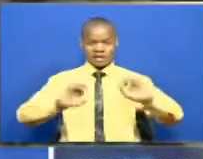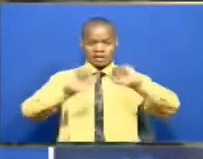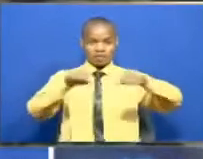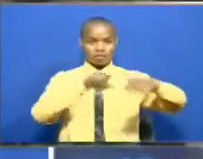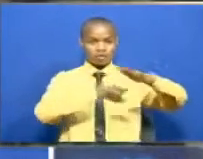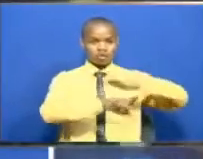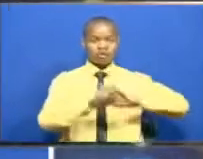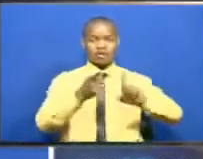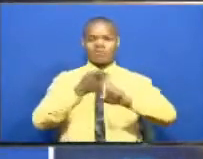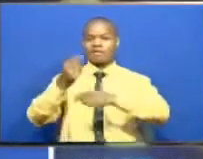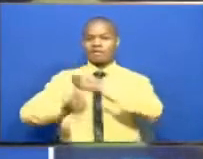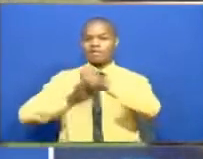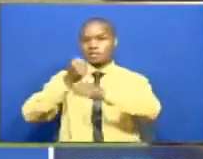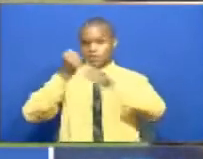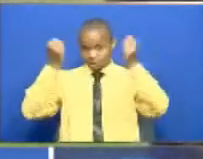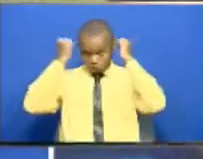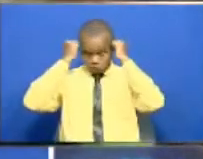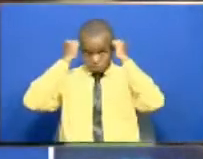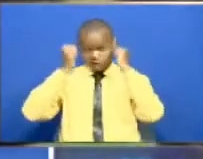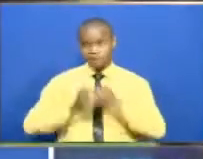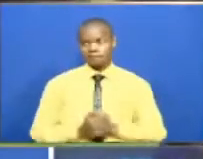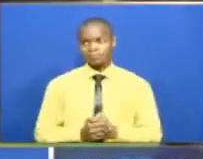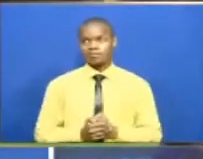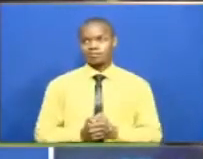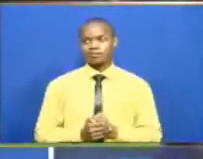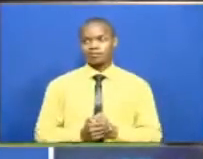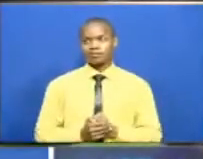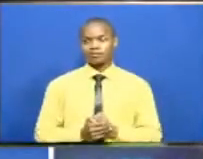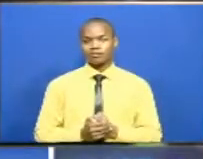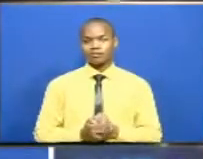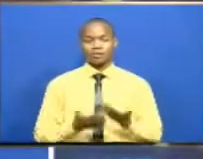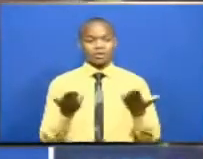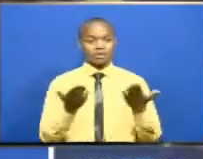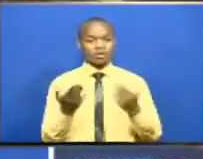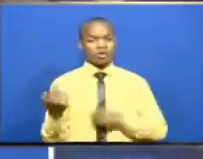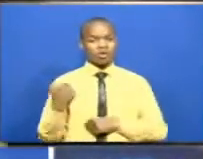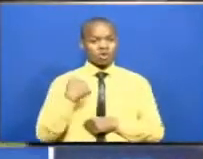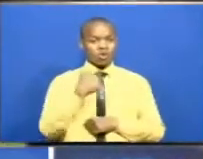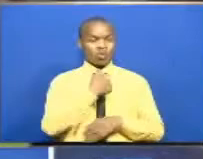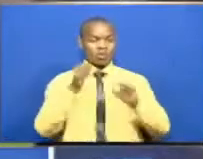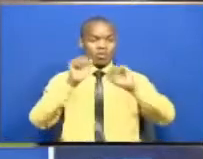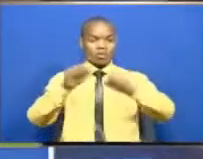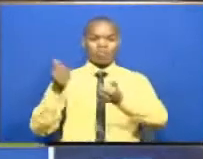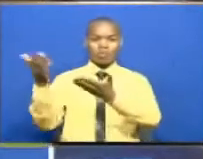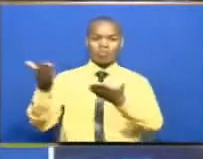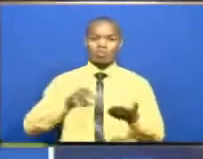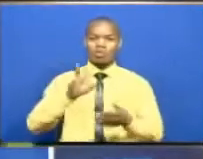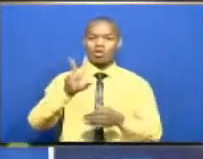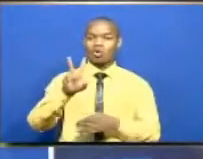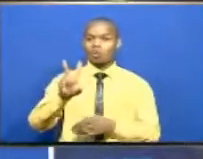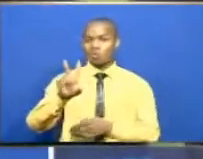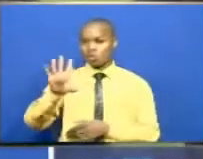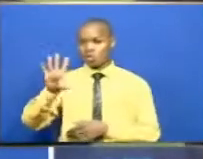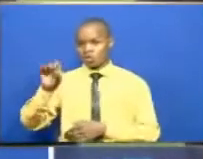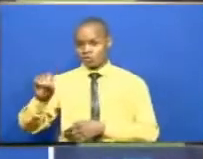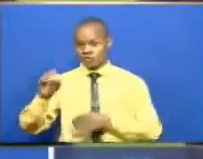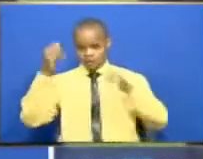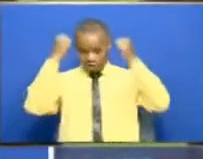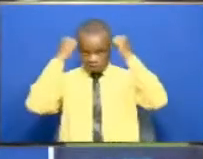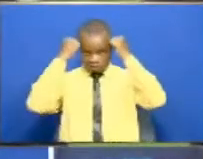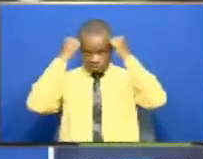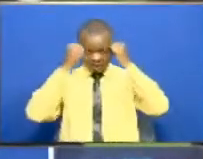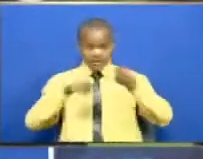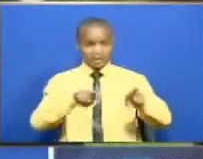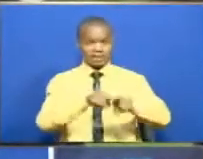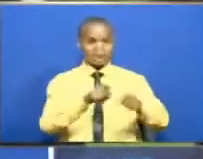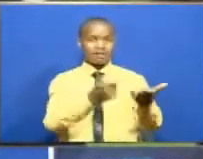first-year students. We are able to bring in and keep the 250 students here on campus. We have also